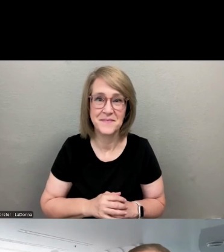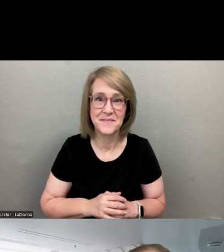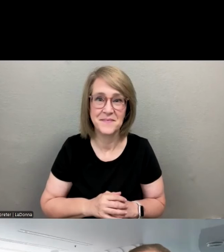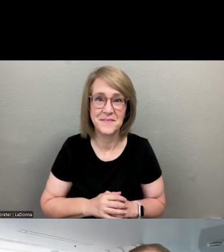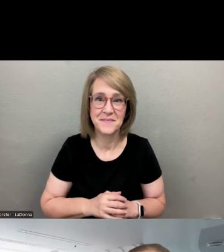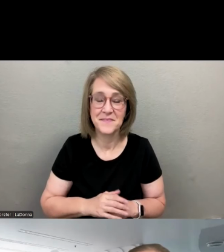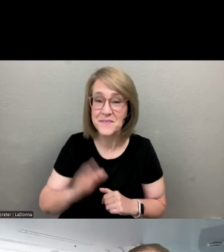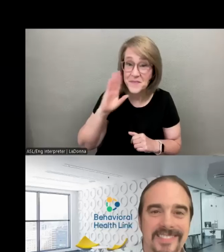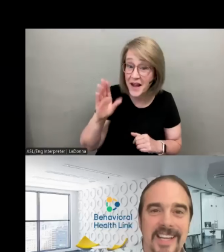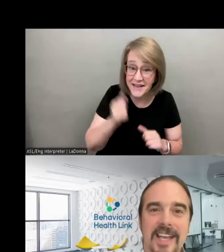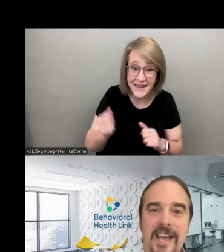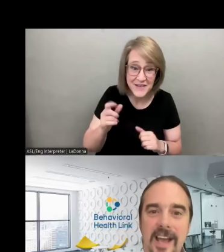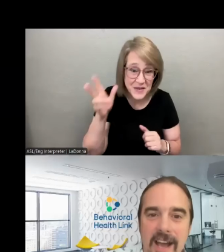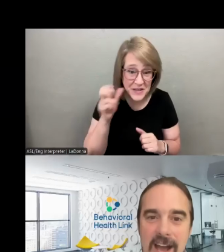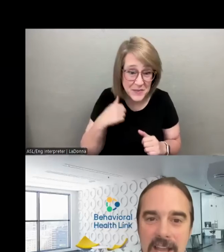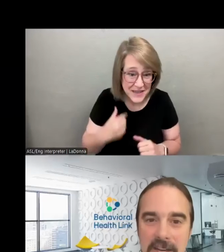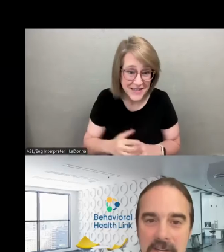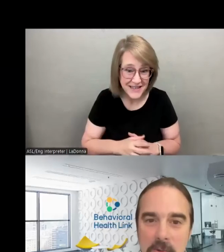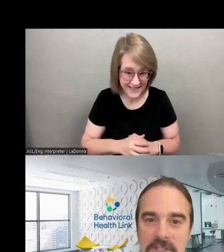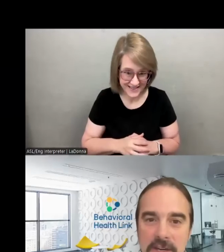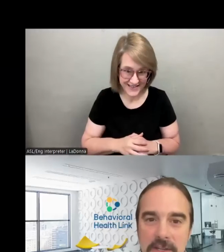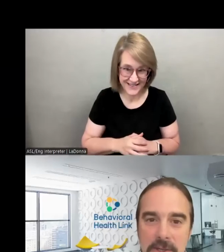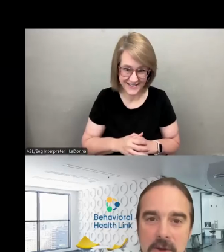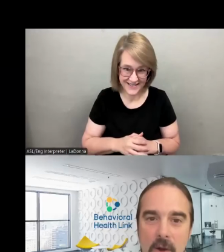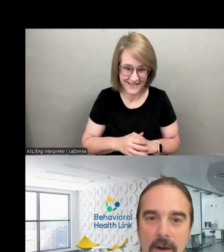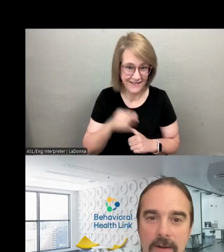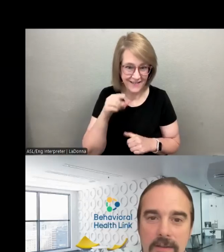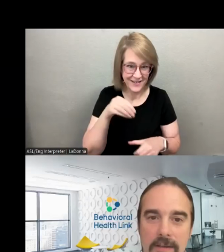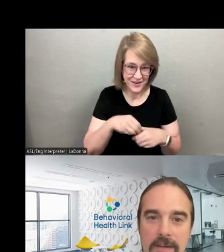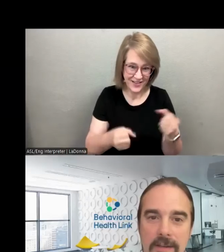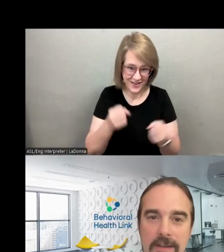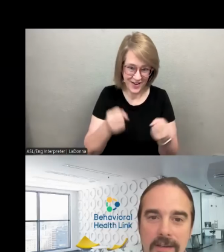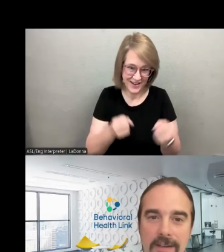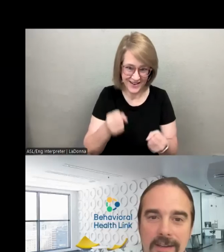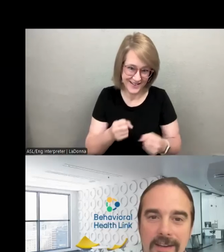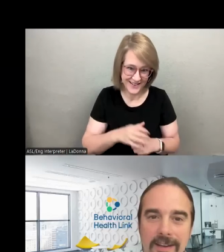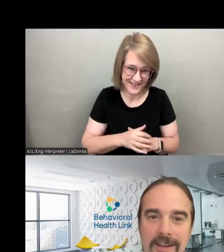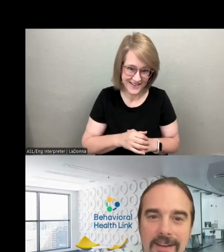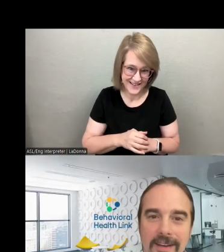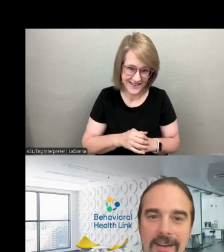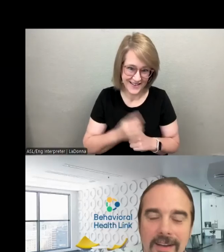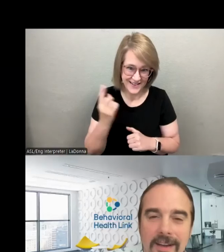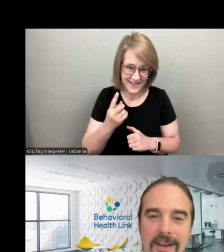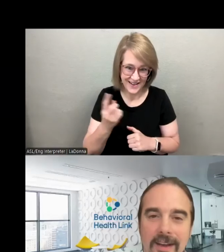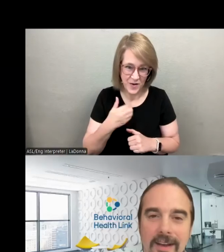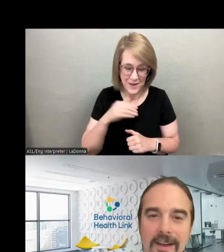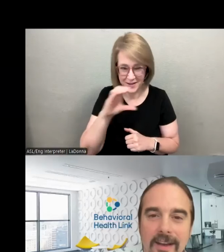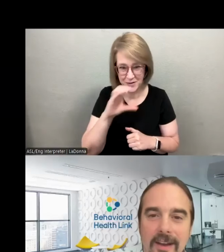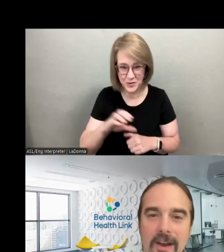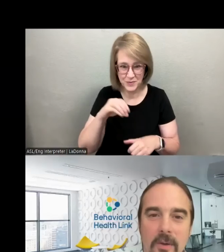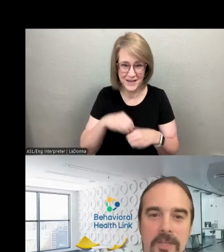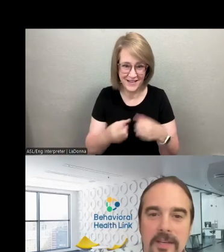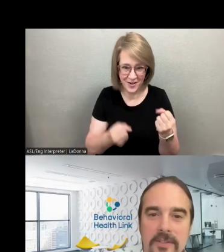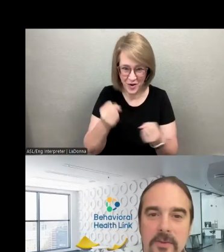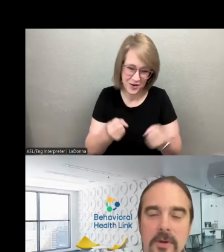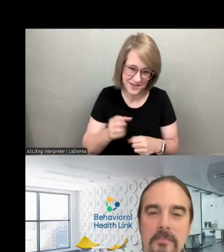Can everybody hear me? I hear you. Oh, Sarah, you're in a car. Oh yeah, I'm always doing my Zoom meetings in the car.